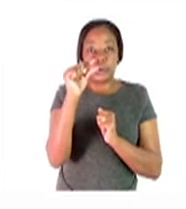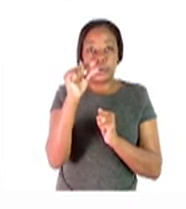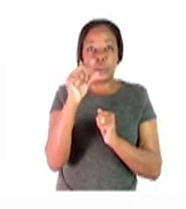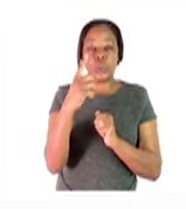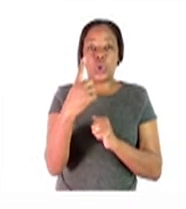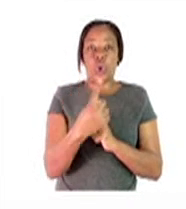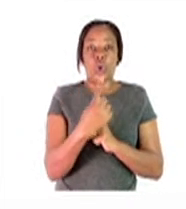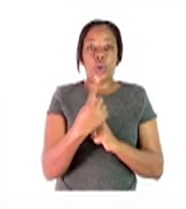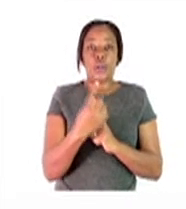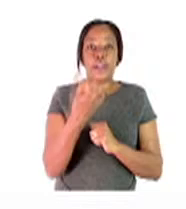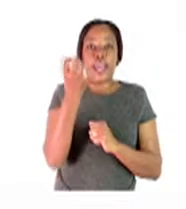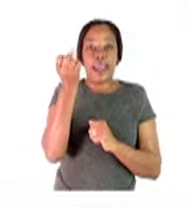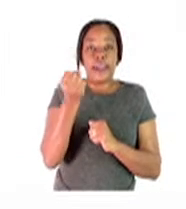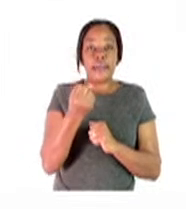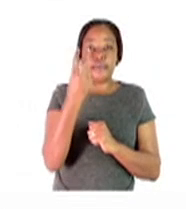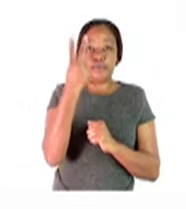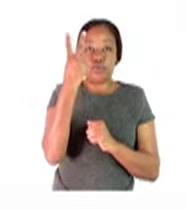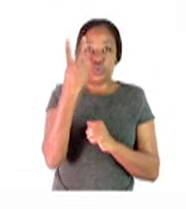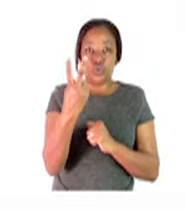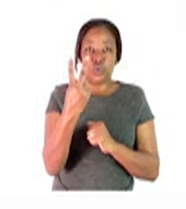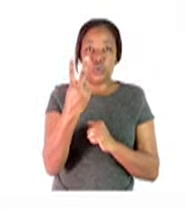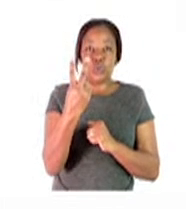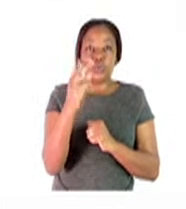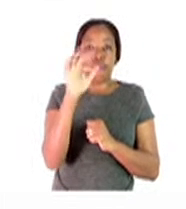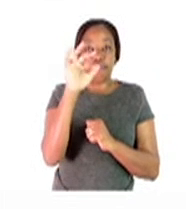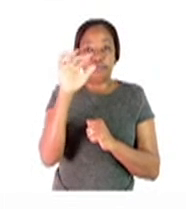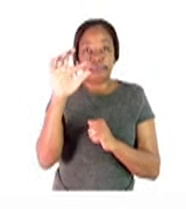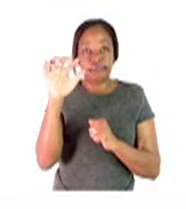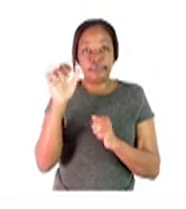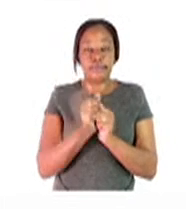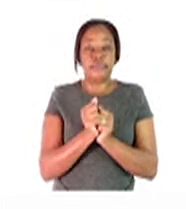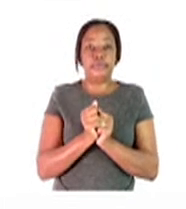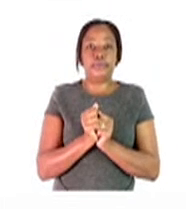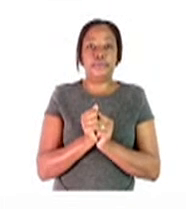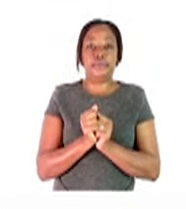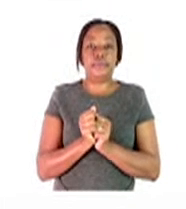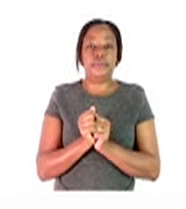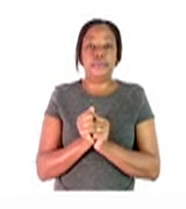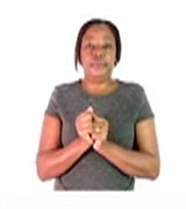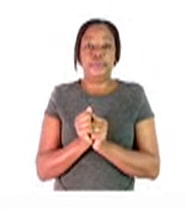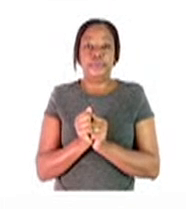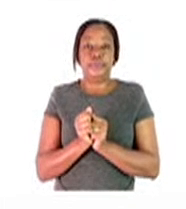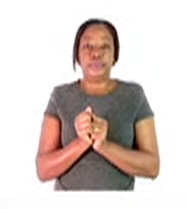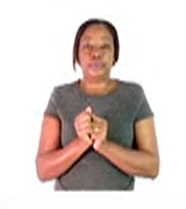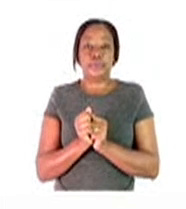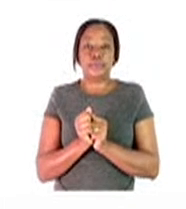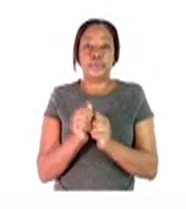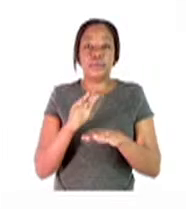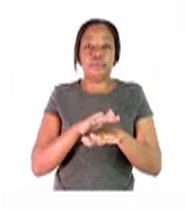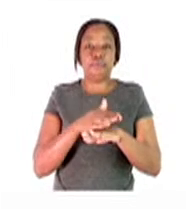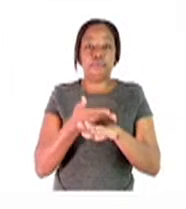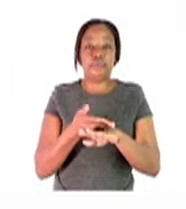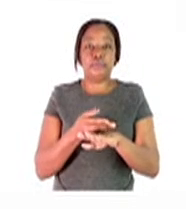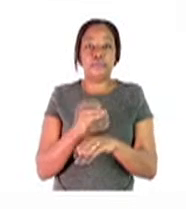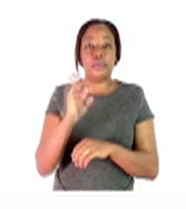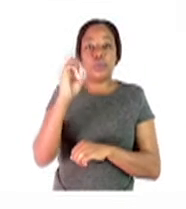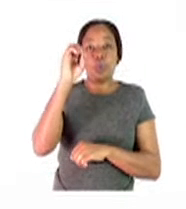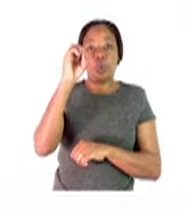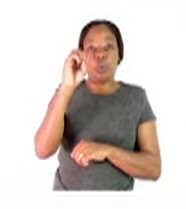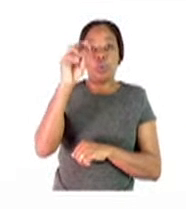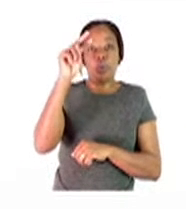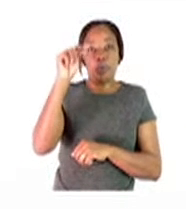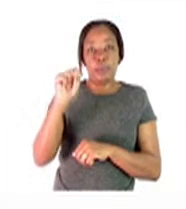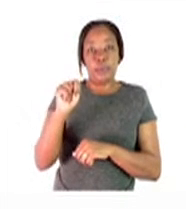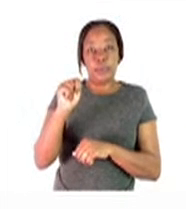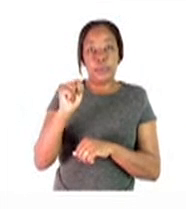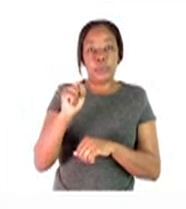the alphabet. We can have an example of words like on. How do we write on?